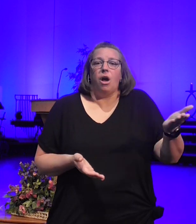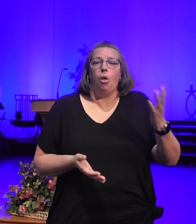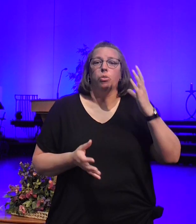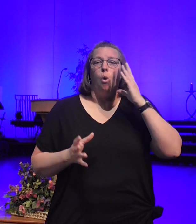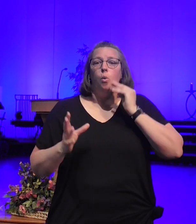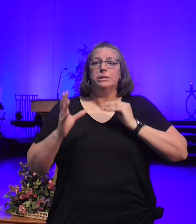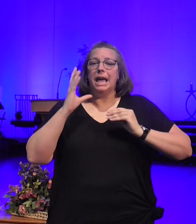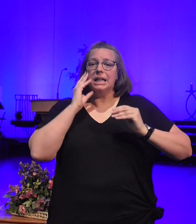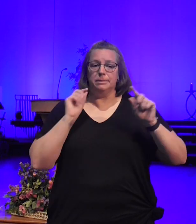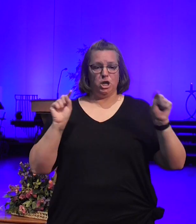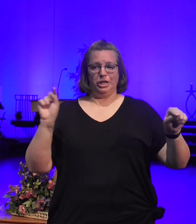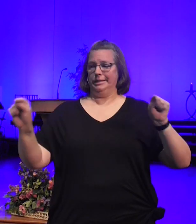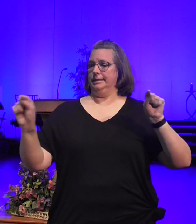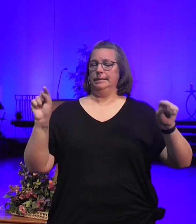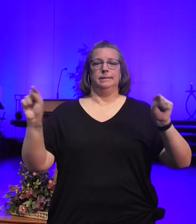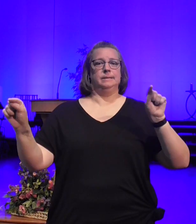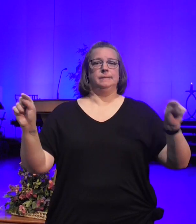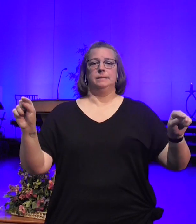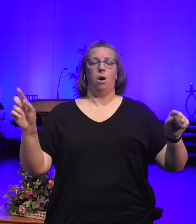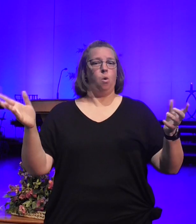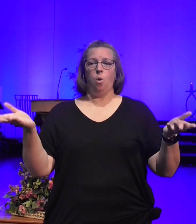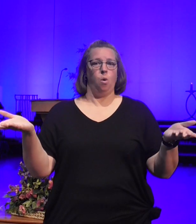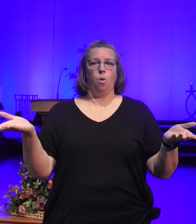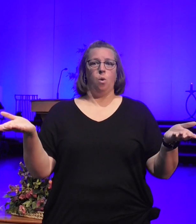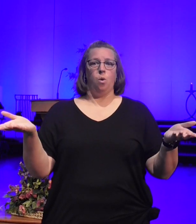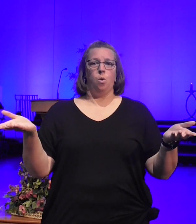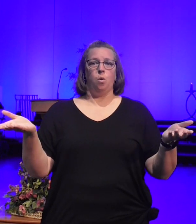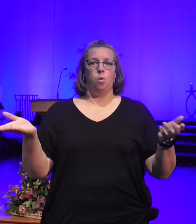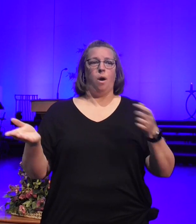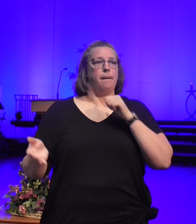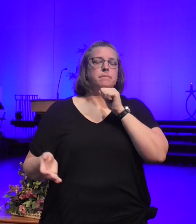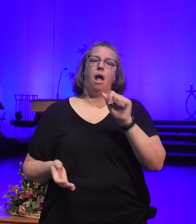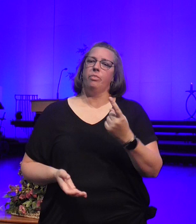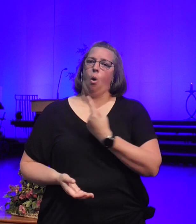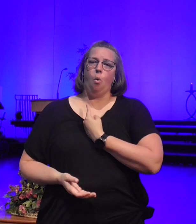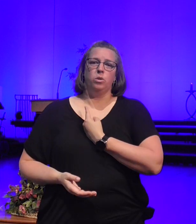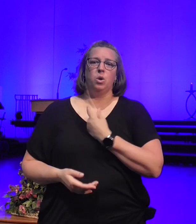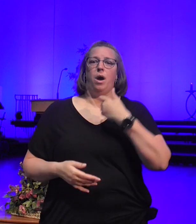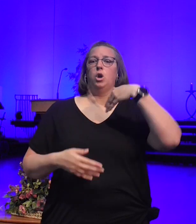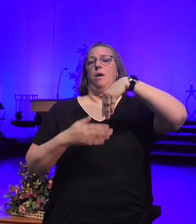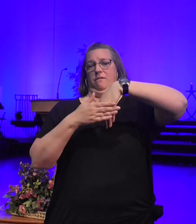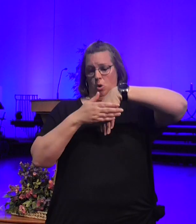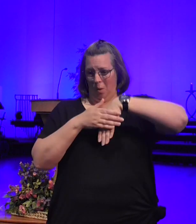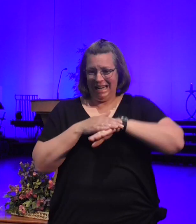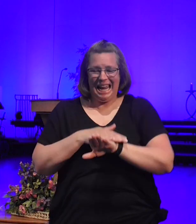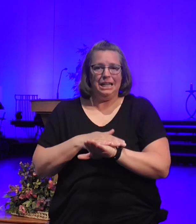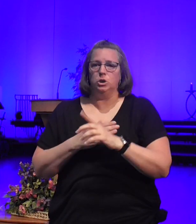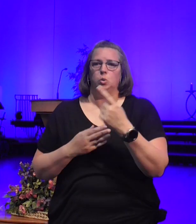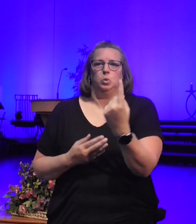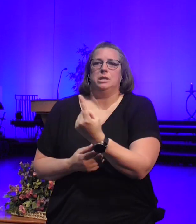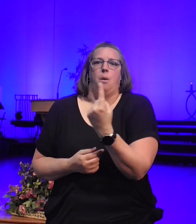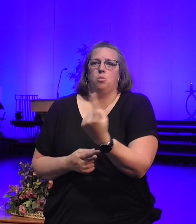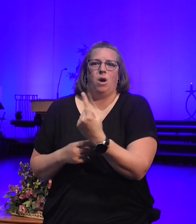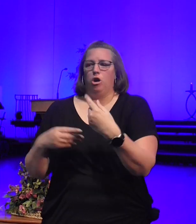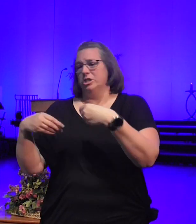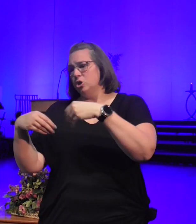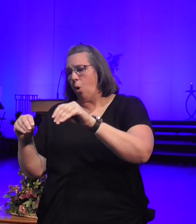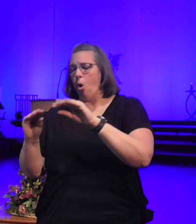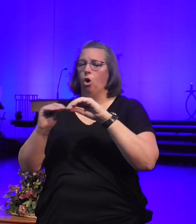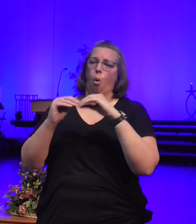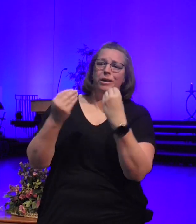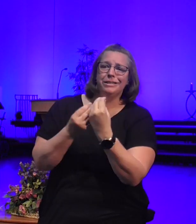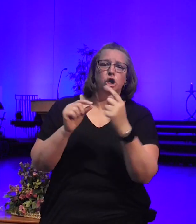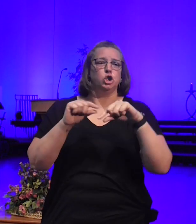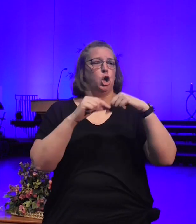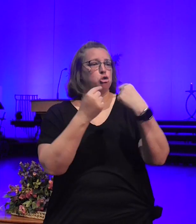experiences come to be? Because I'm going to guess that I'm not the only one who's ever walked into a organization or a store or a group and